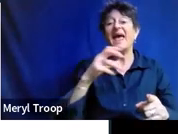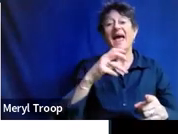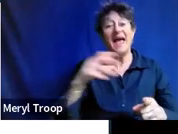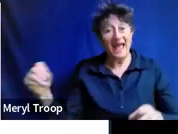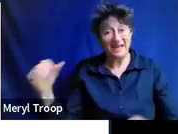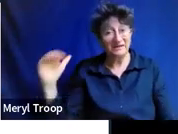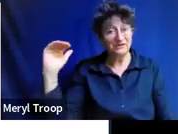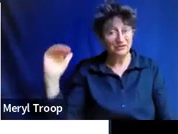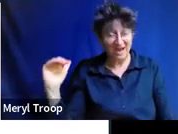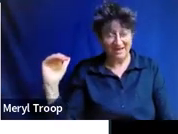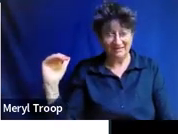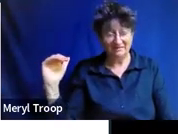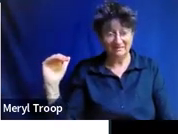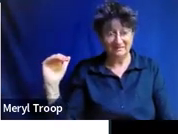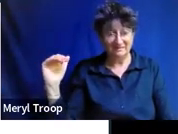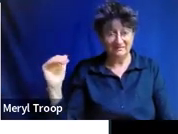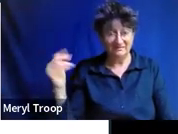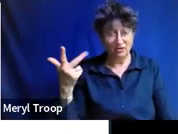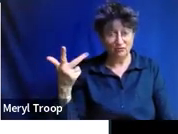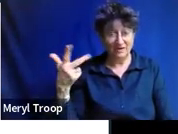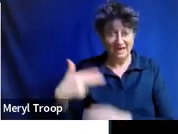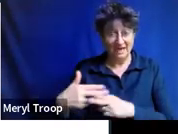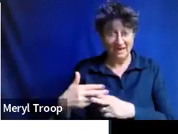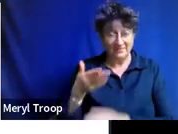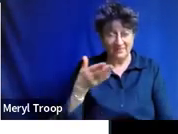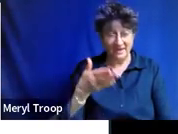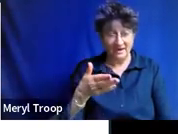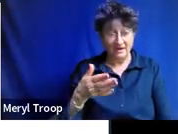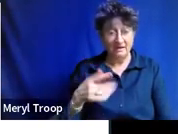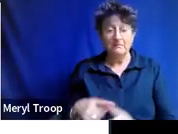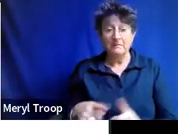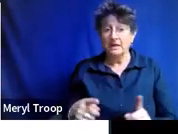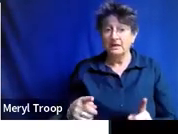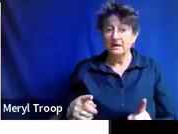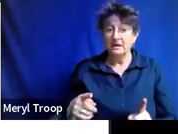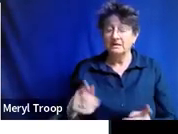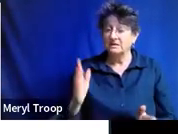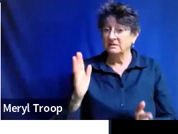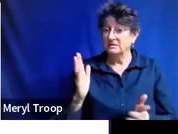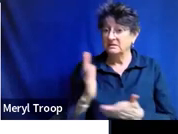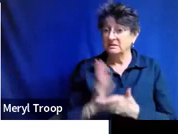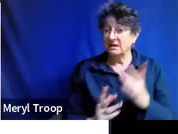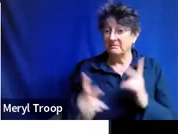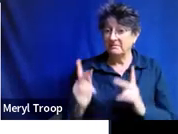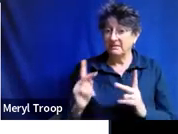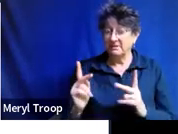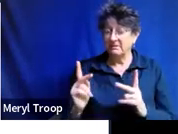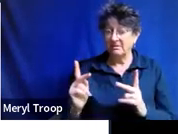there. However, if, and we've heard this from some people, the vendors don't always let you